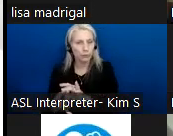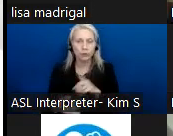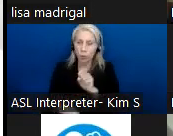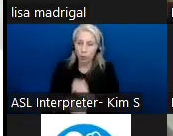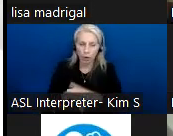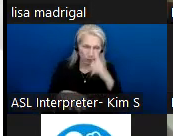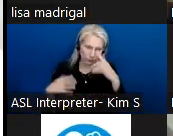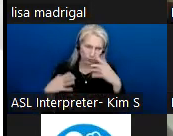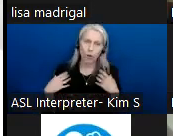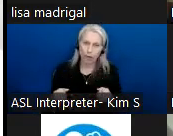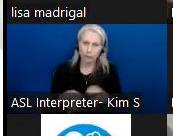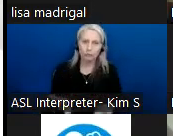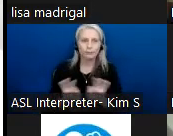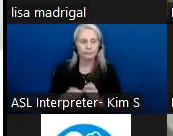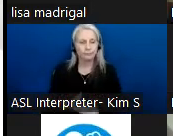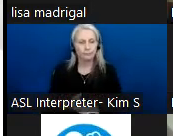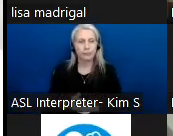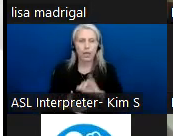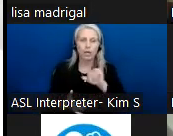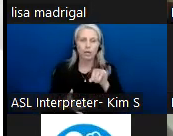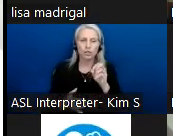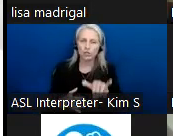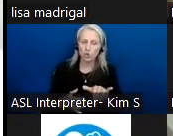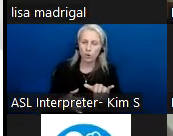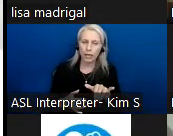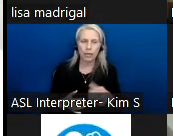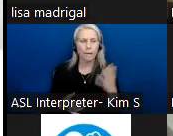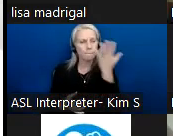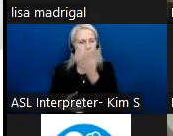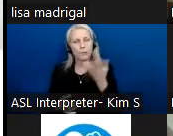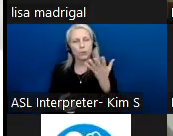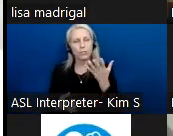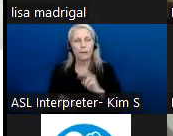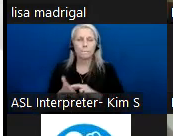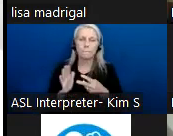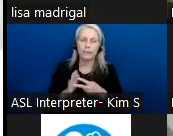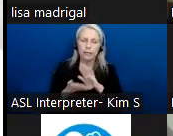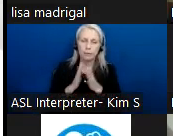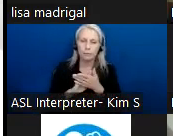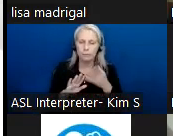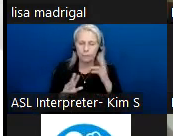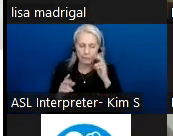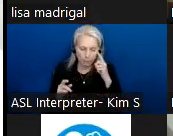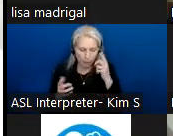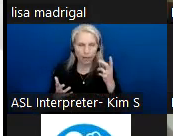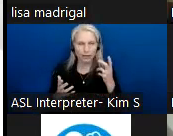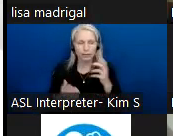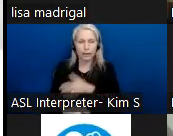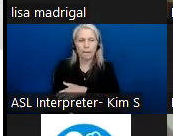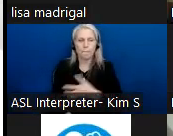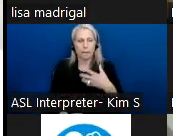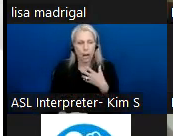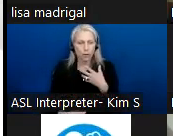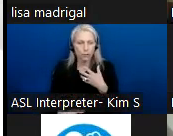mental health. Joy, beauty, and meaning, a peace of mind, empowerment and personal